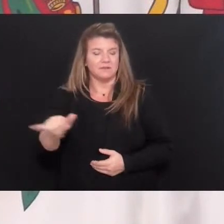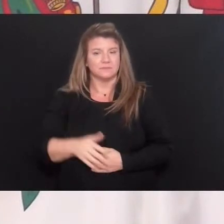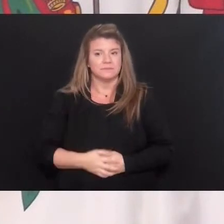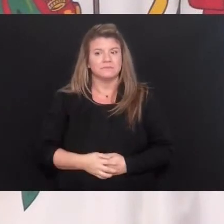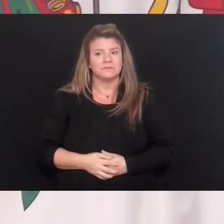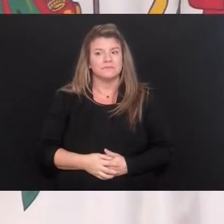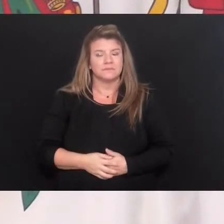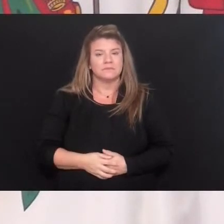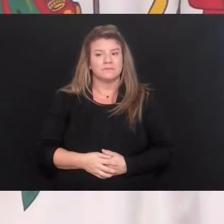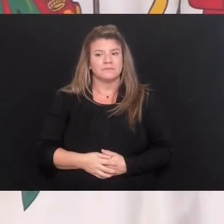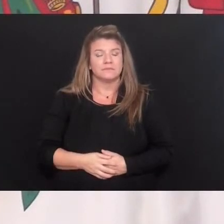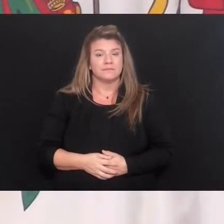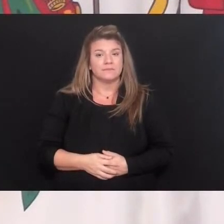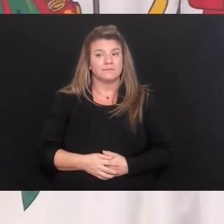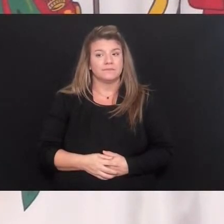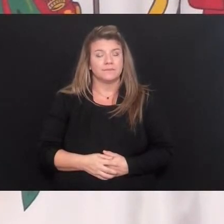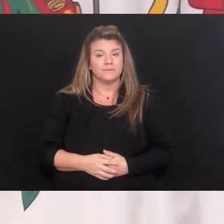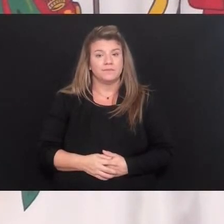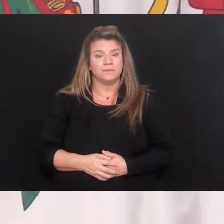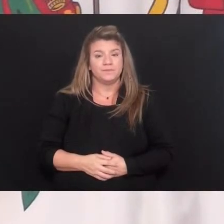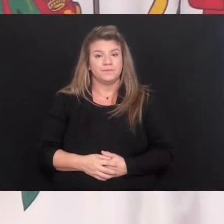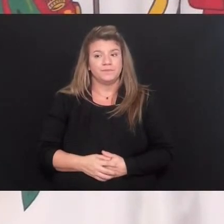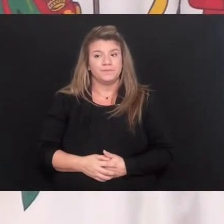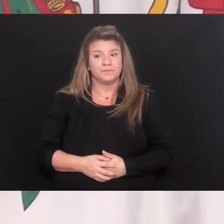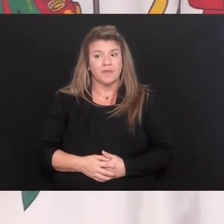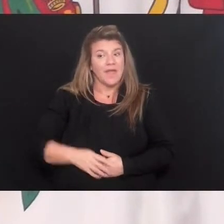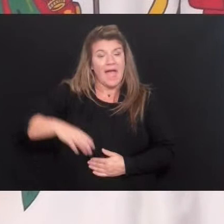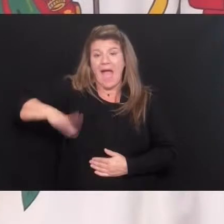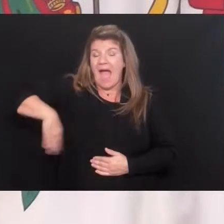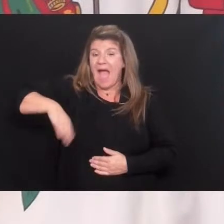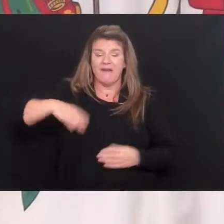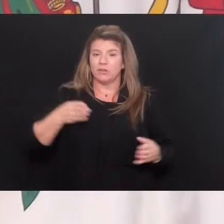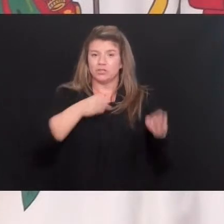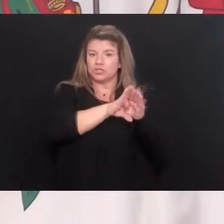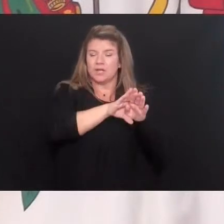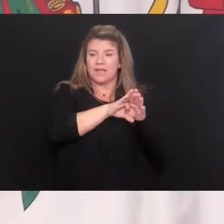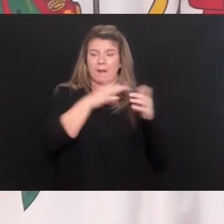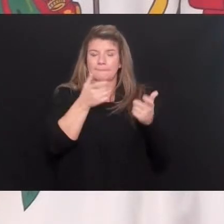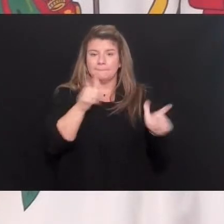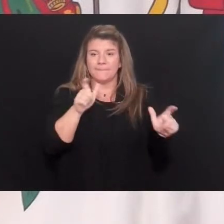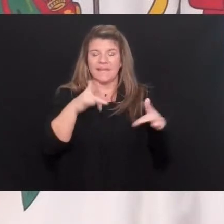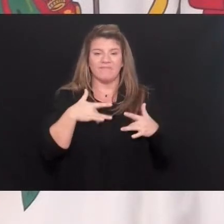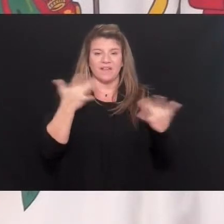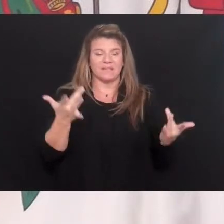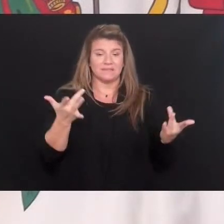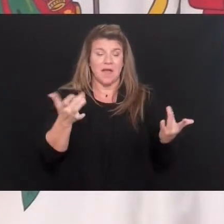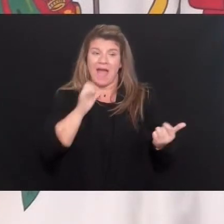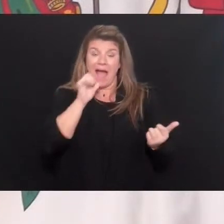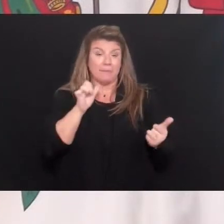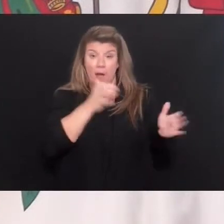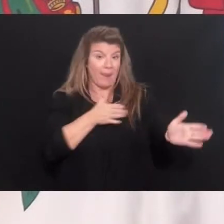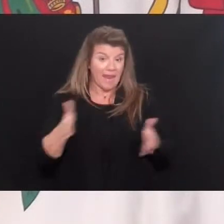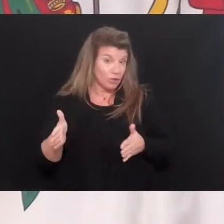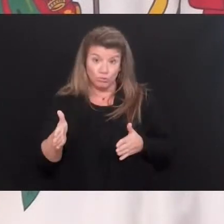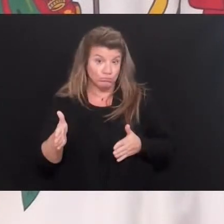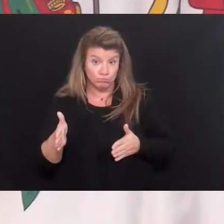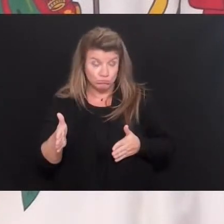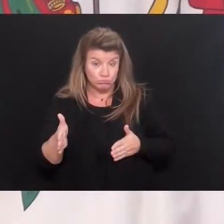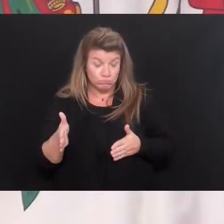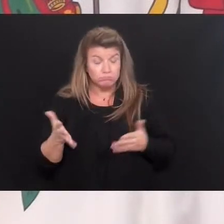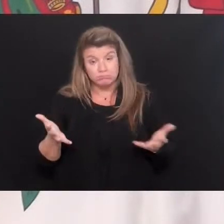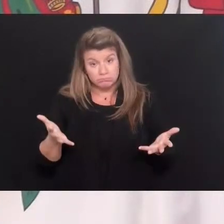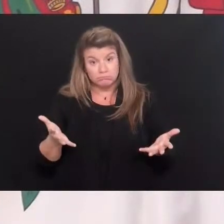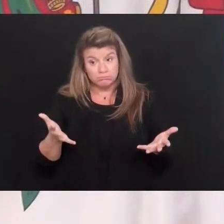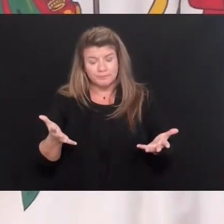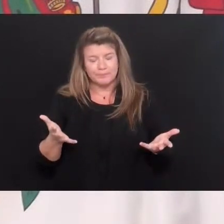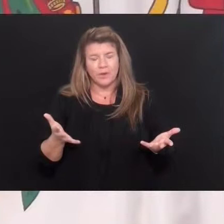know, I have not shut down the large events, nor am I going to, and at least,